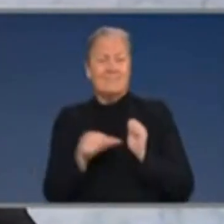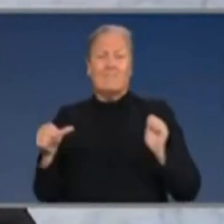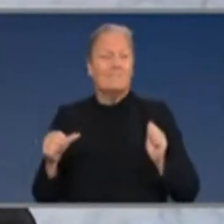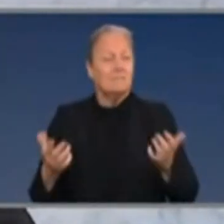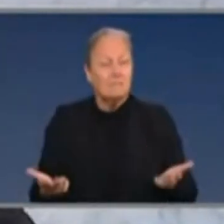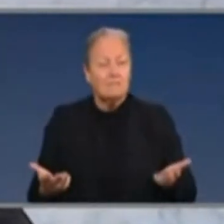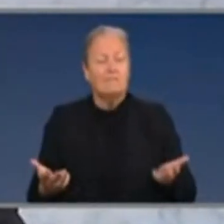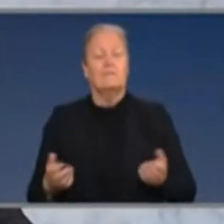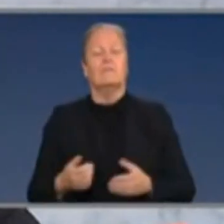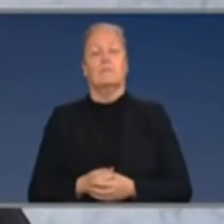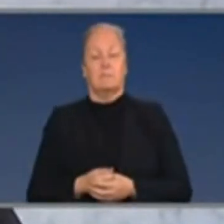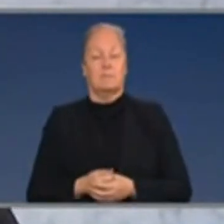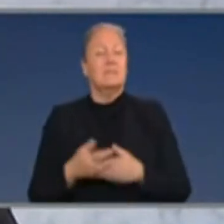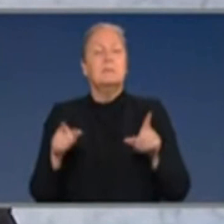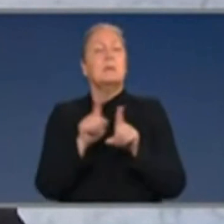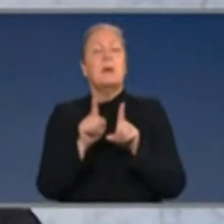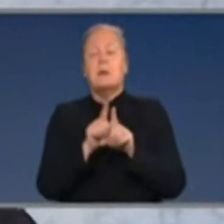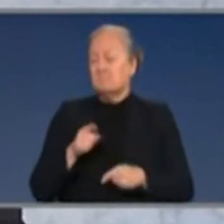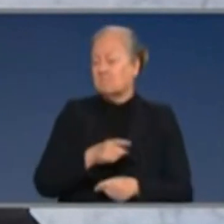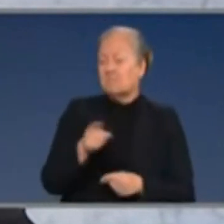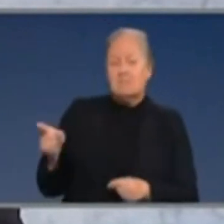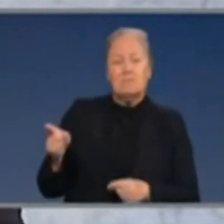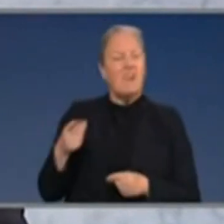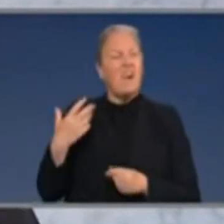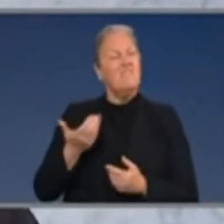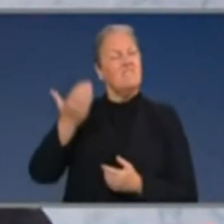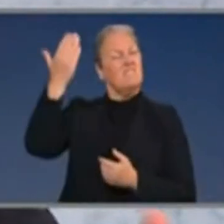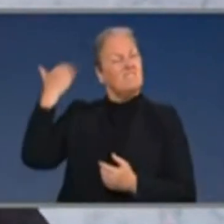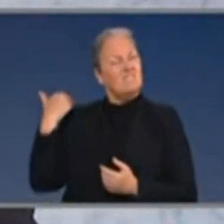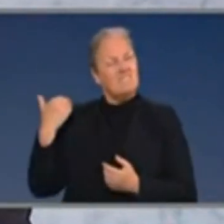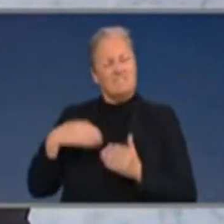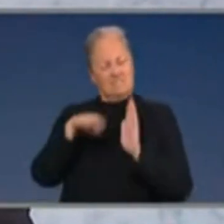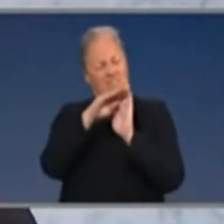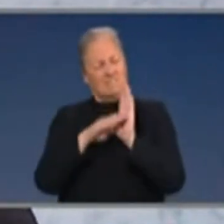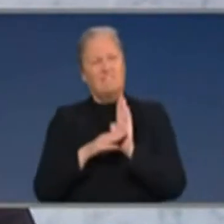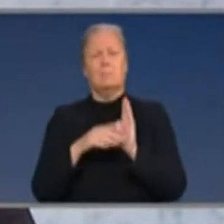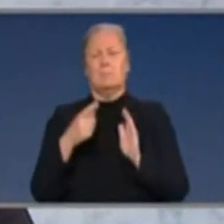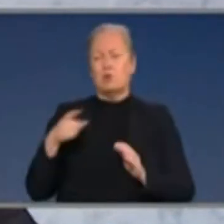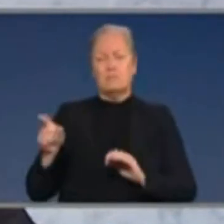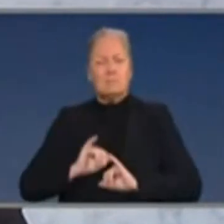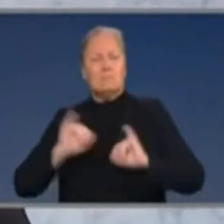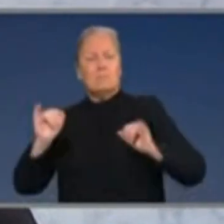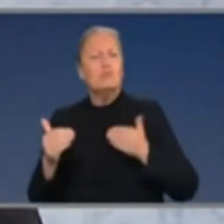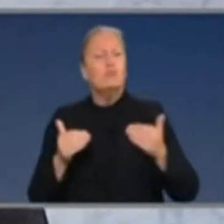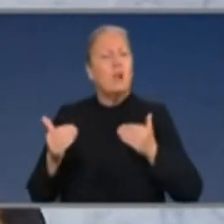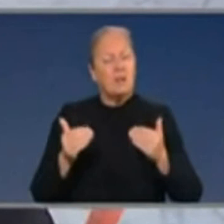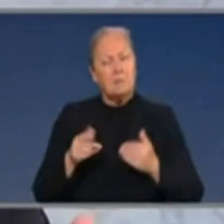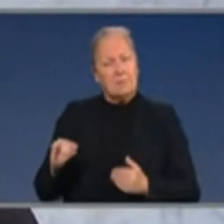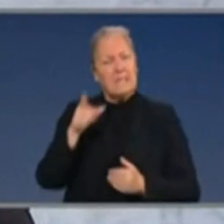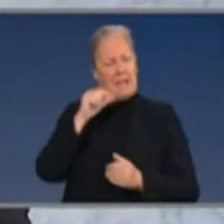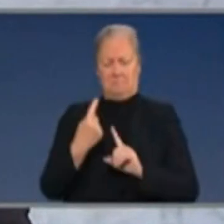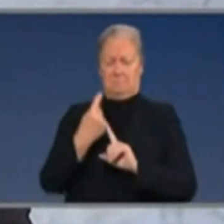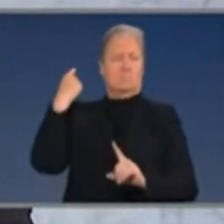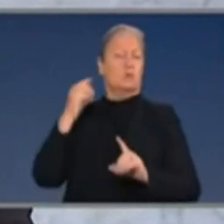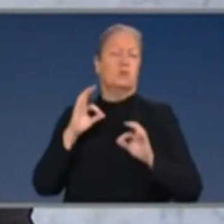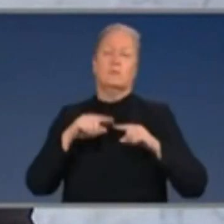Just as there has always been rules to support people to access their superannuation because of particular hardship. That's not a new concept. It is a